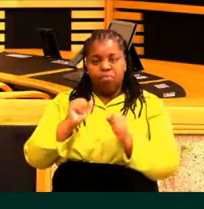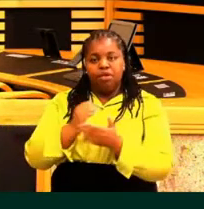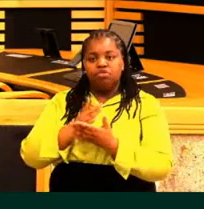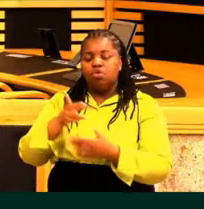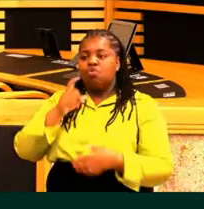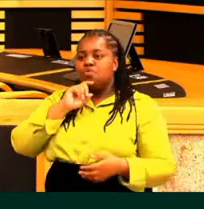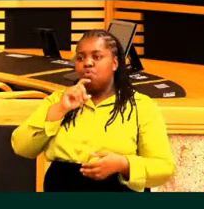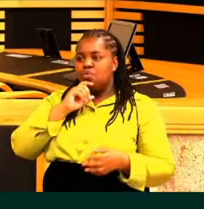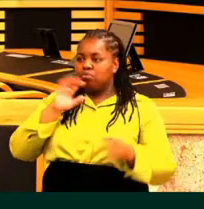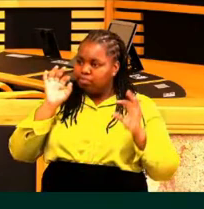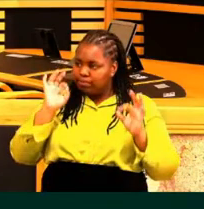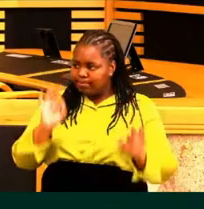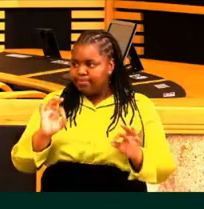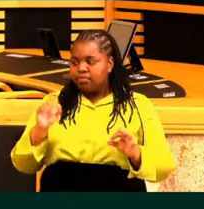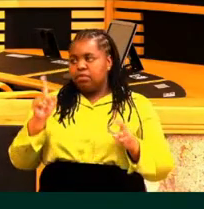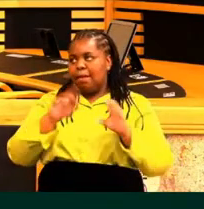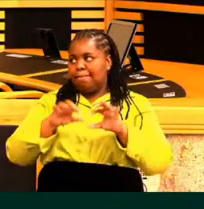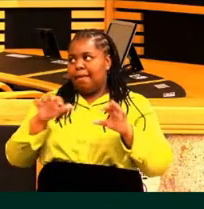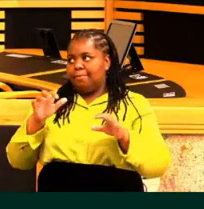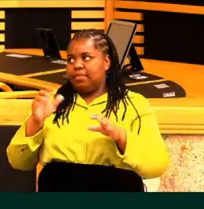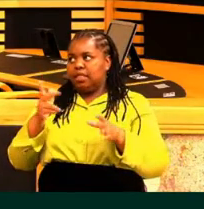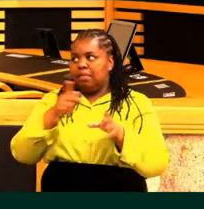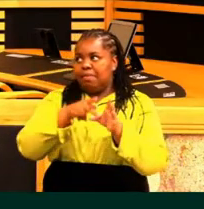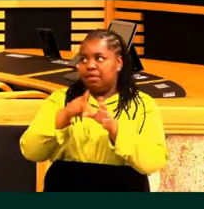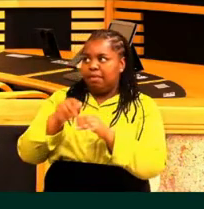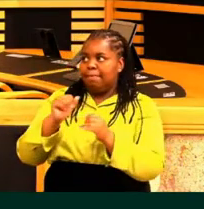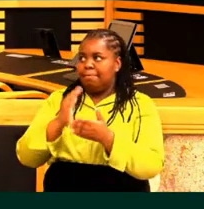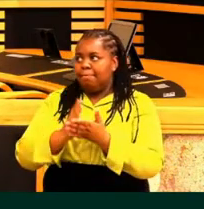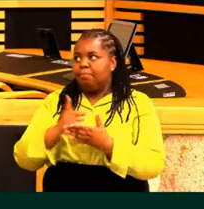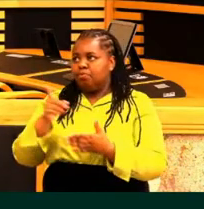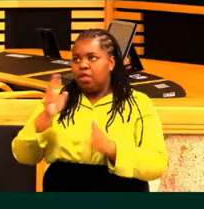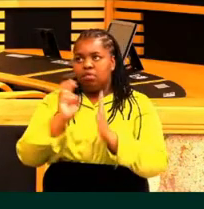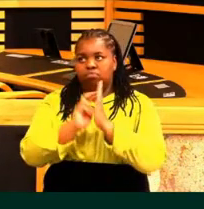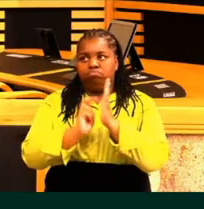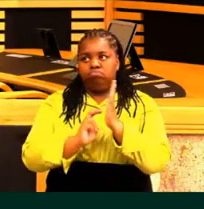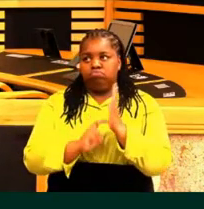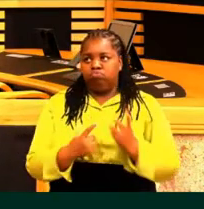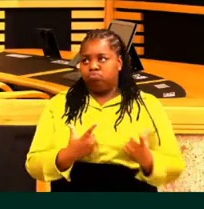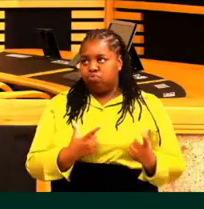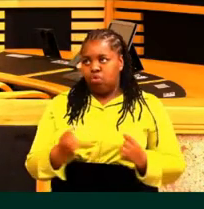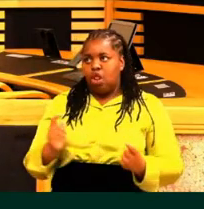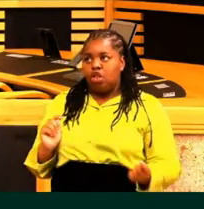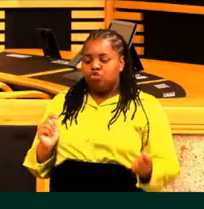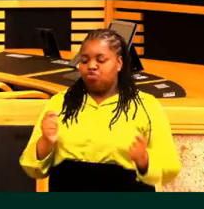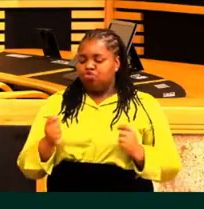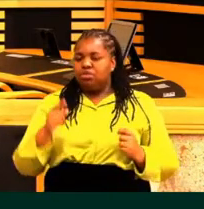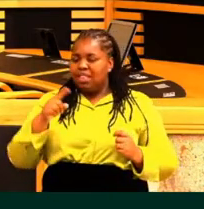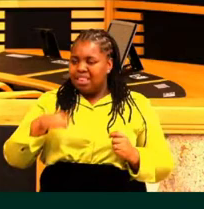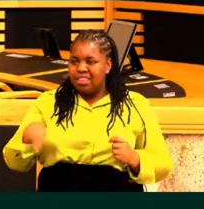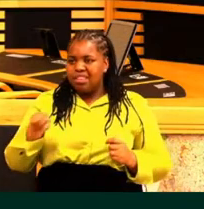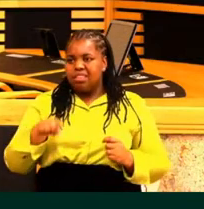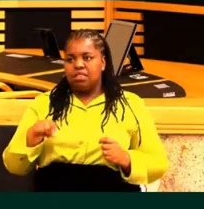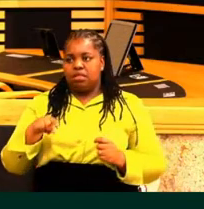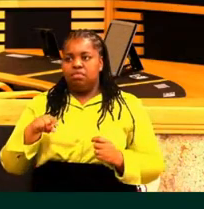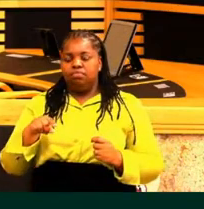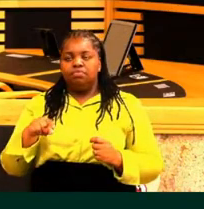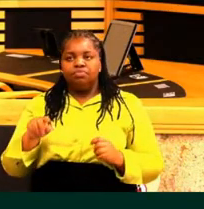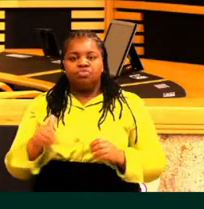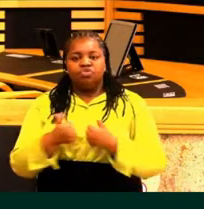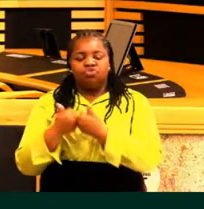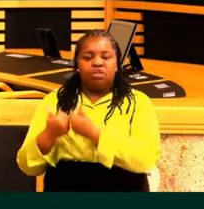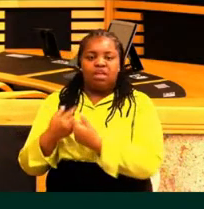use its oversight public participation and lawmaking rules to change the socio-economic conditions